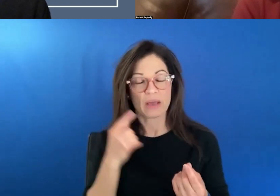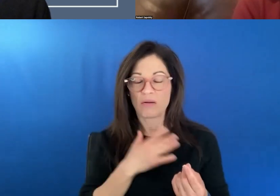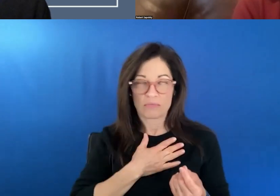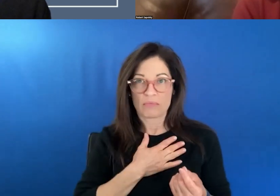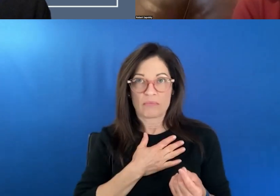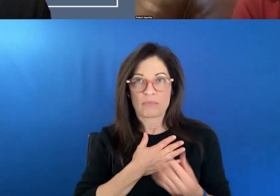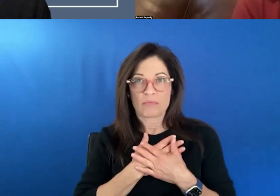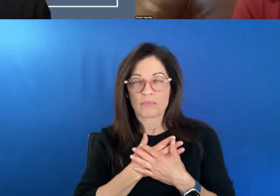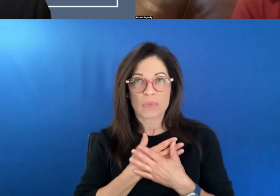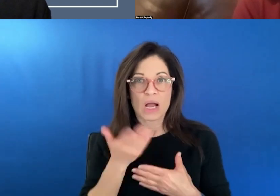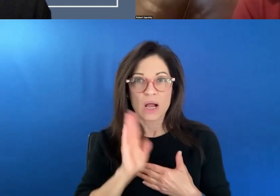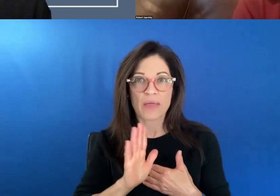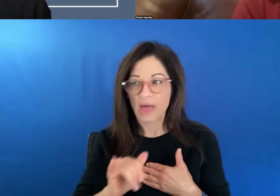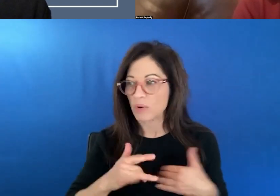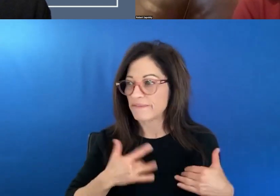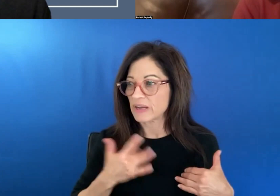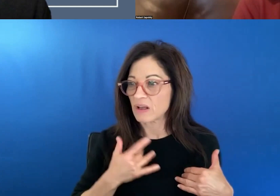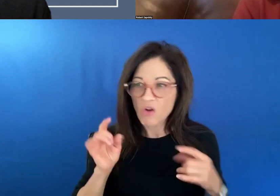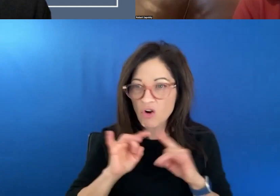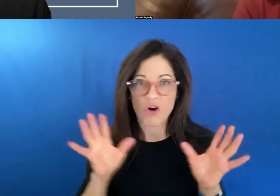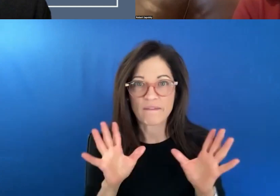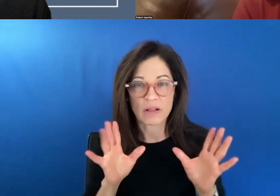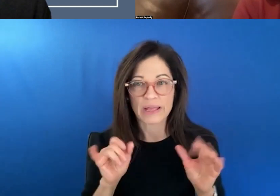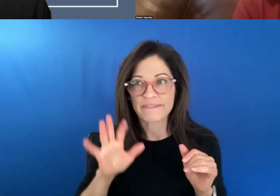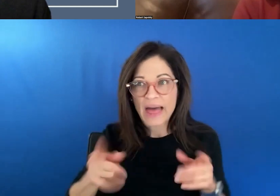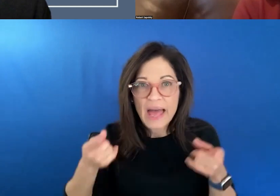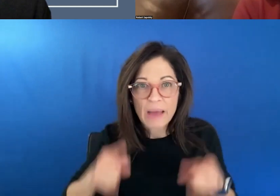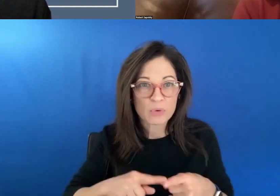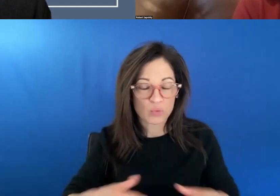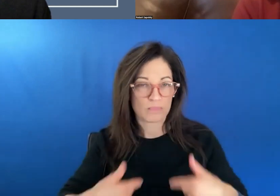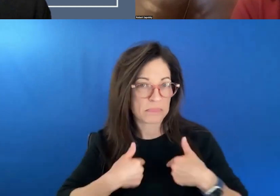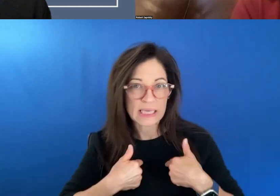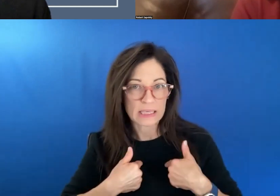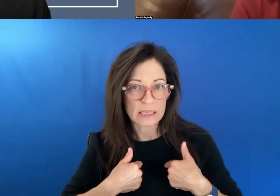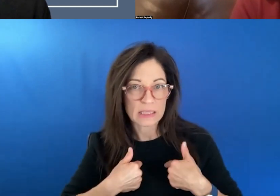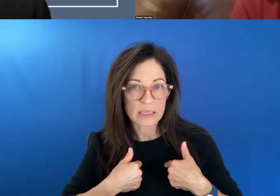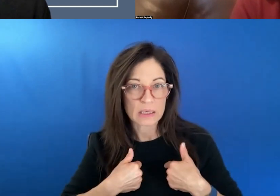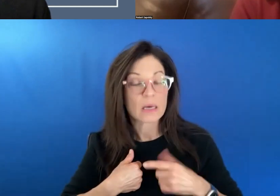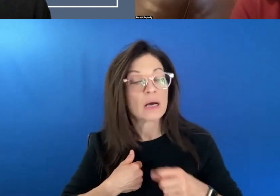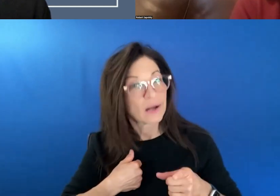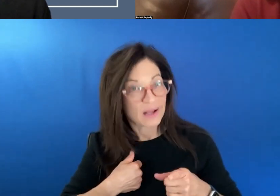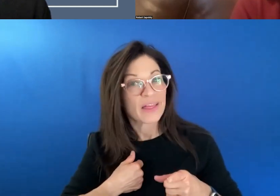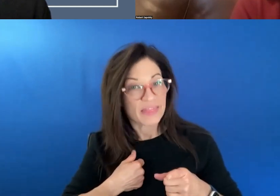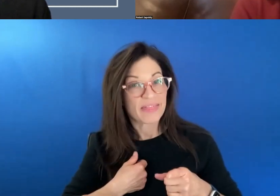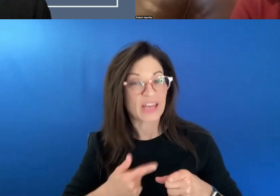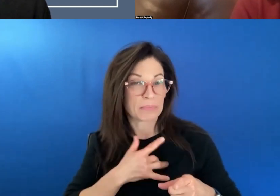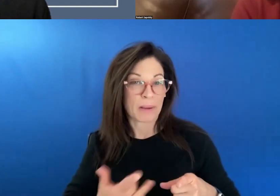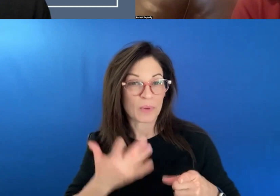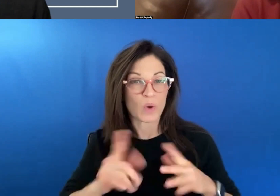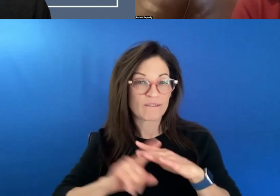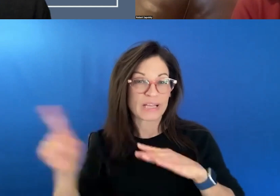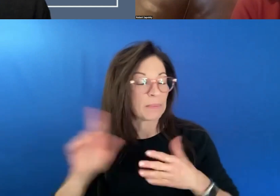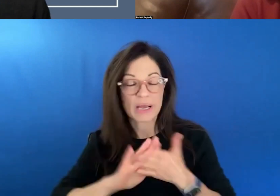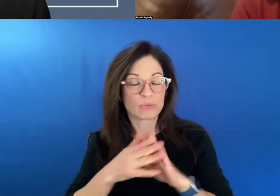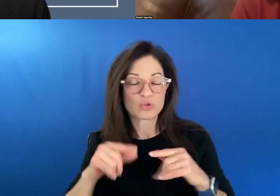God, it would feel so awful if this were happening to me, you're going to flee from it. It's going to become too